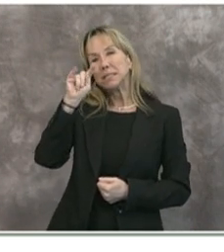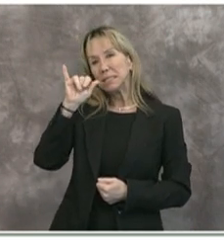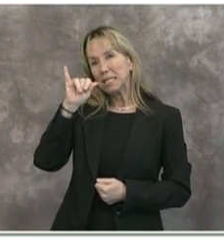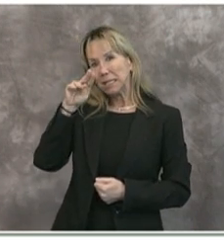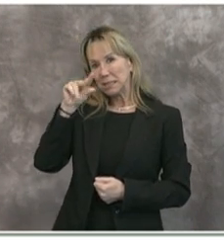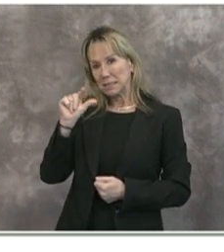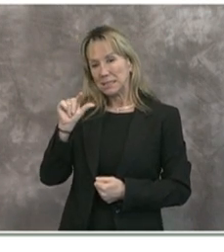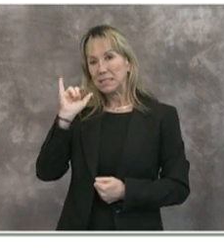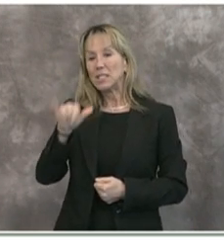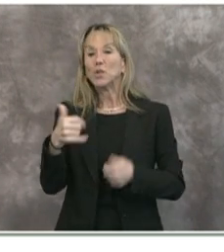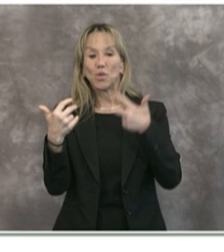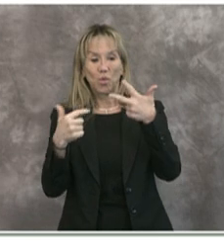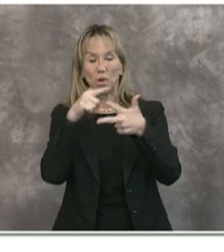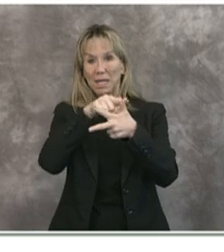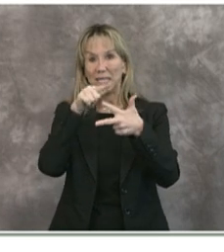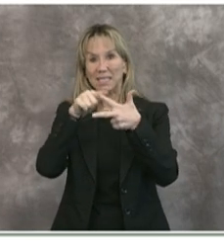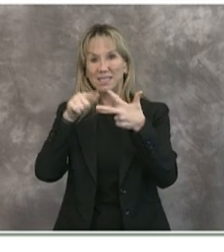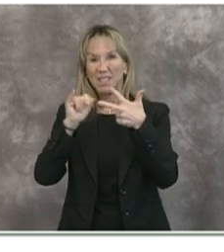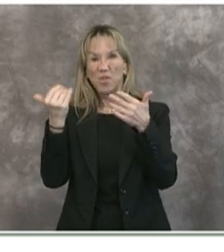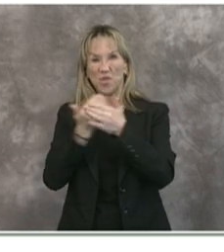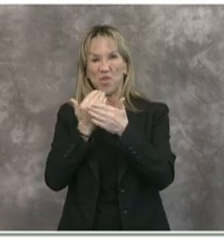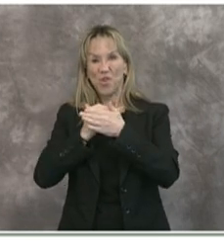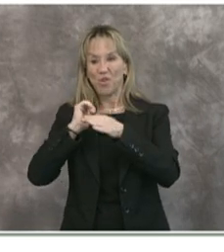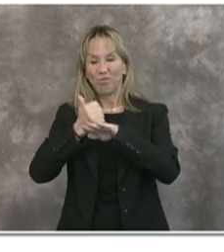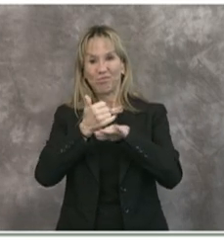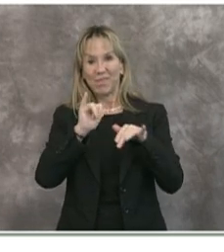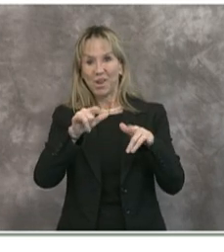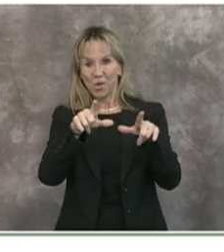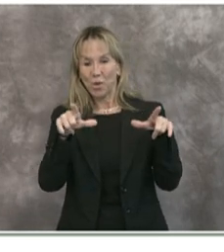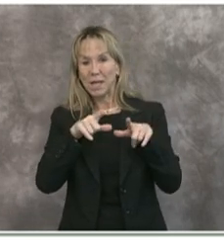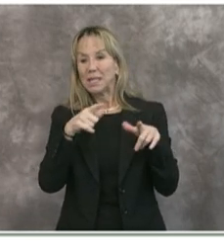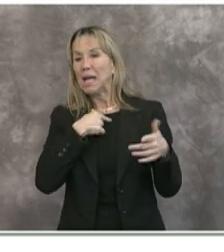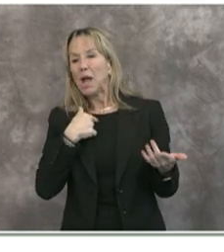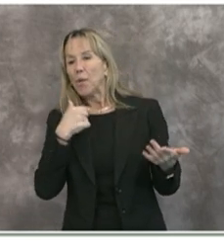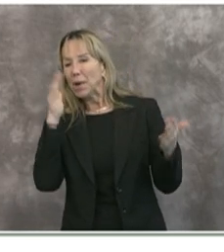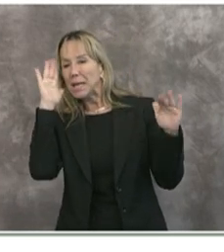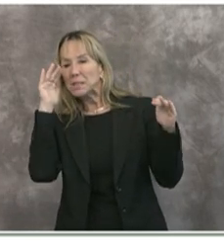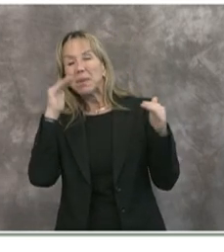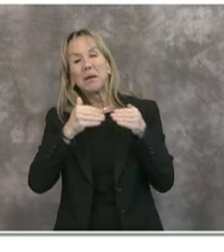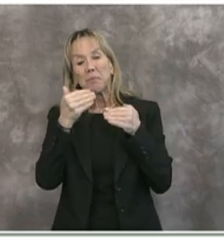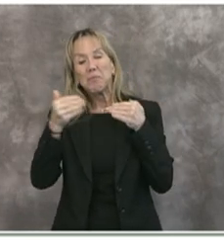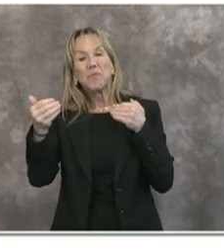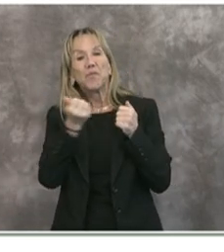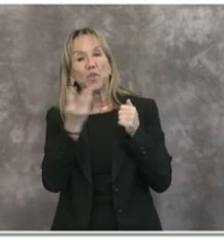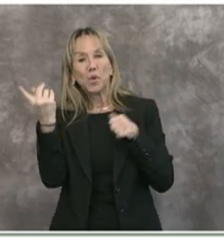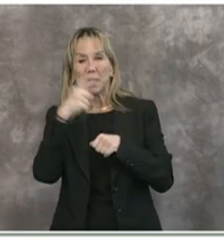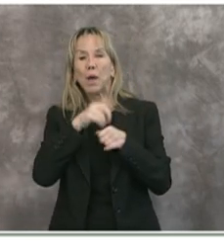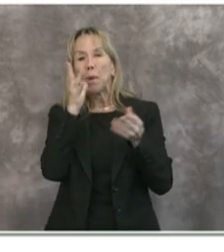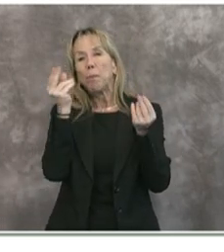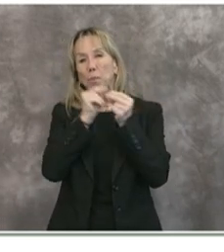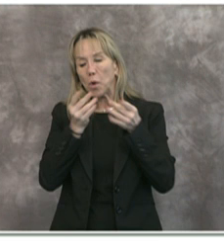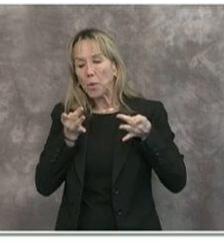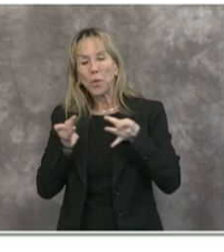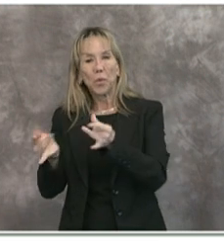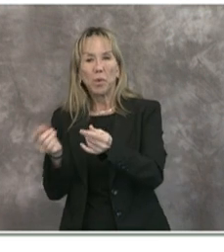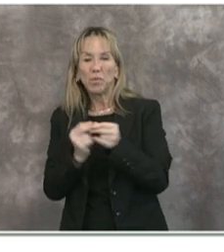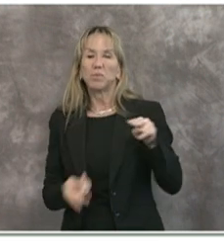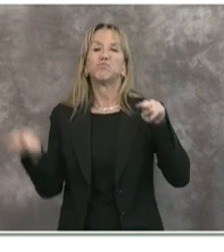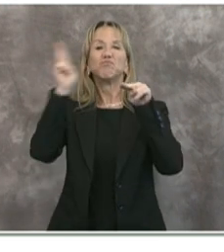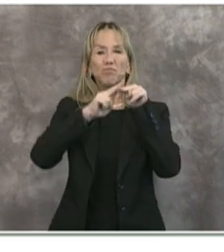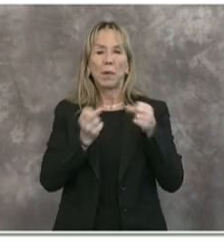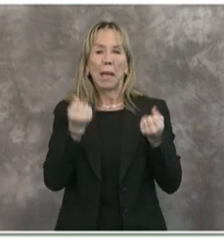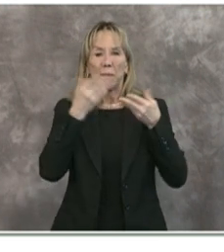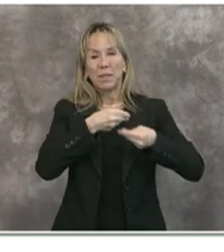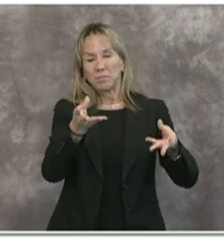And again, every day we expect this process to get smoother and the numbers yielded from these testing to continue to increase. You also can call